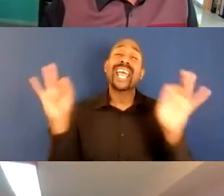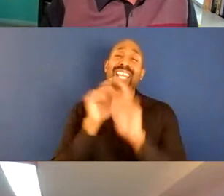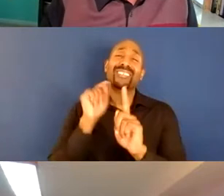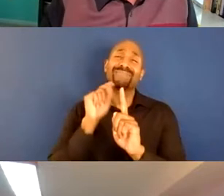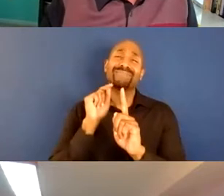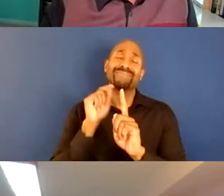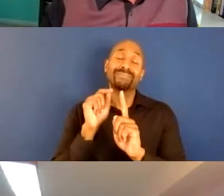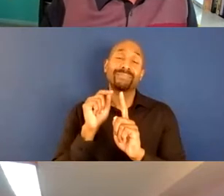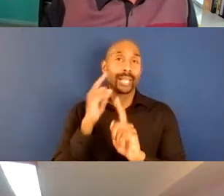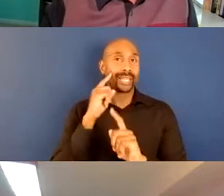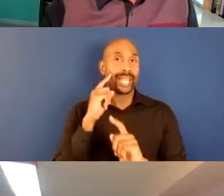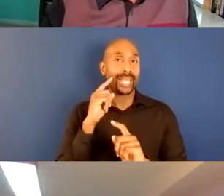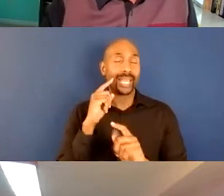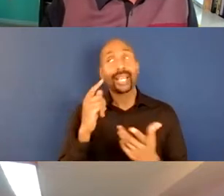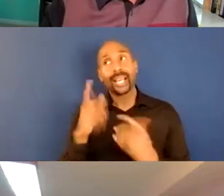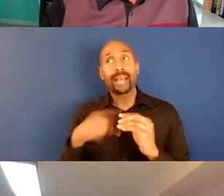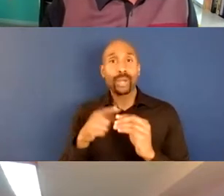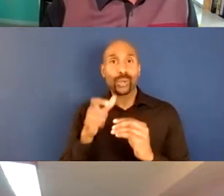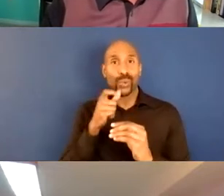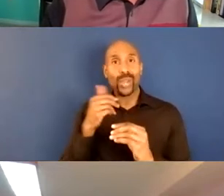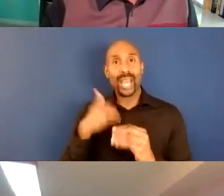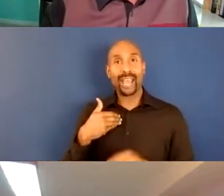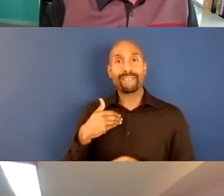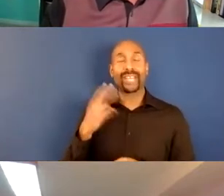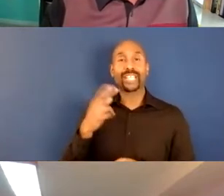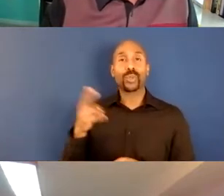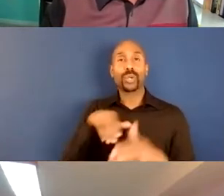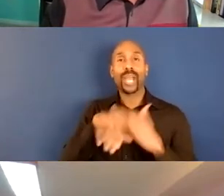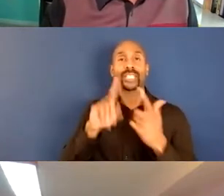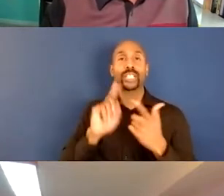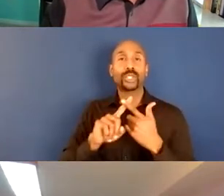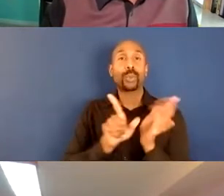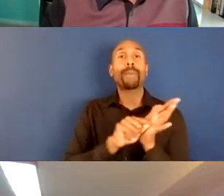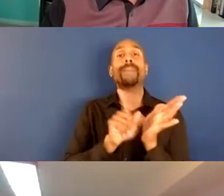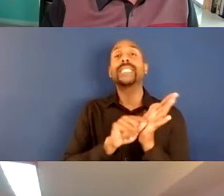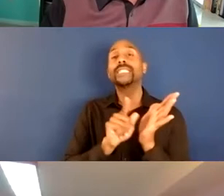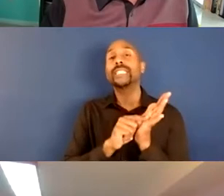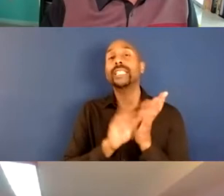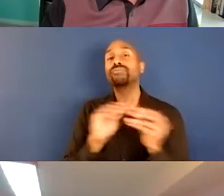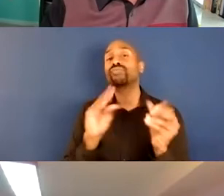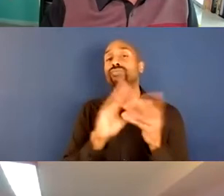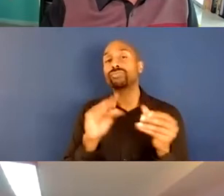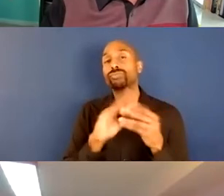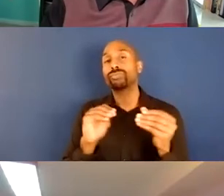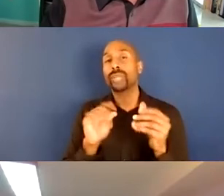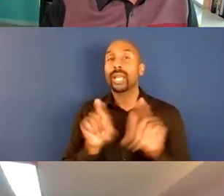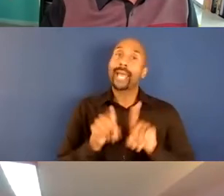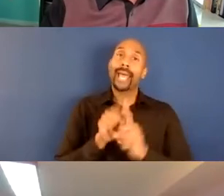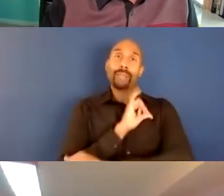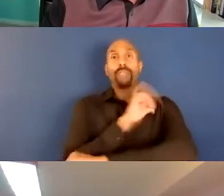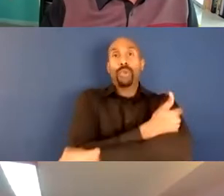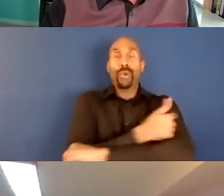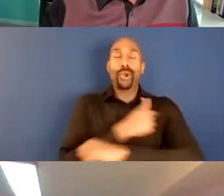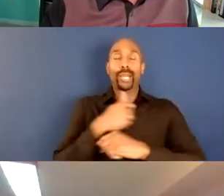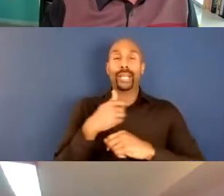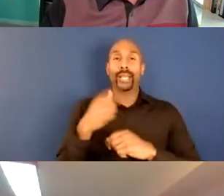has had historical access to publishing as authority figures on people's